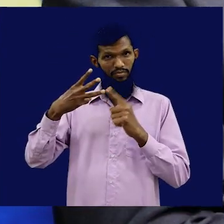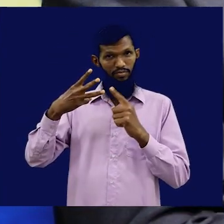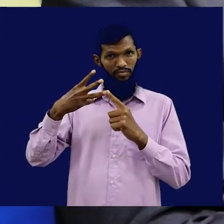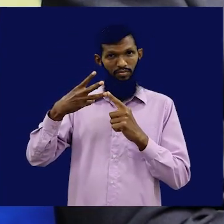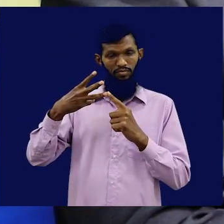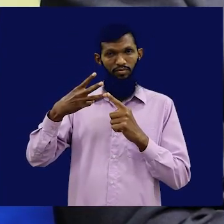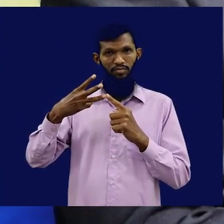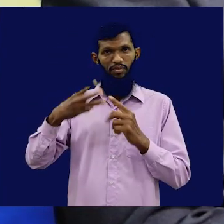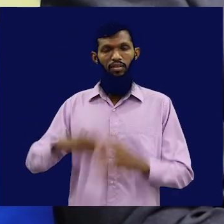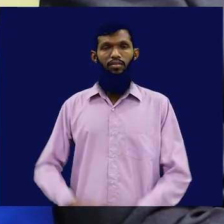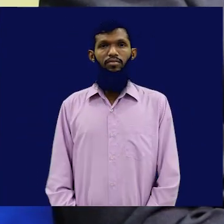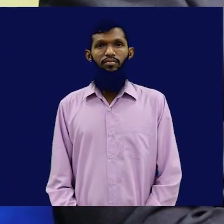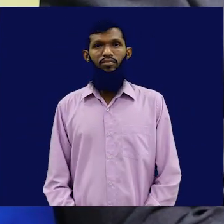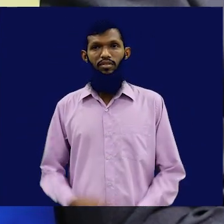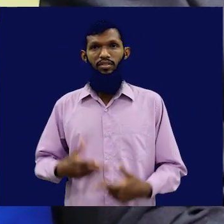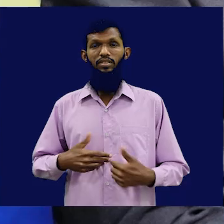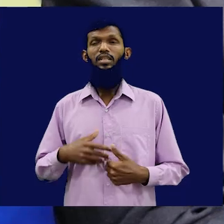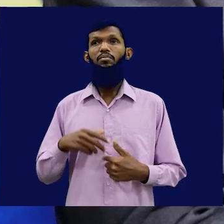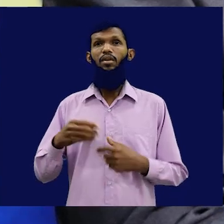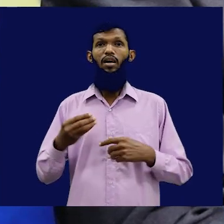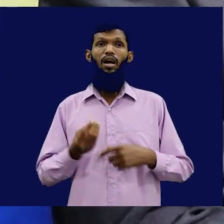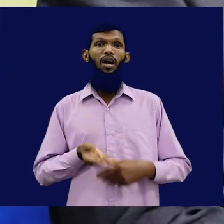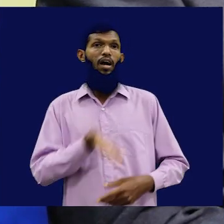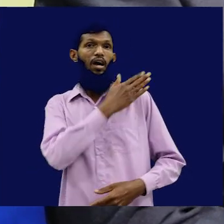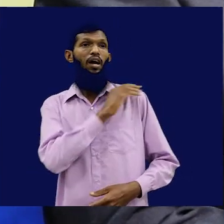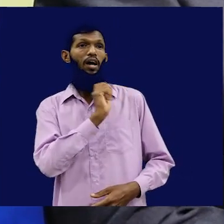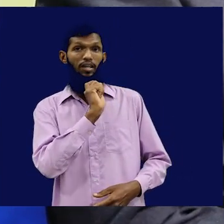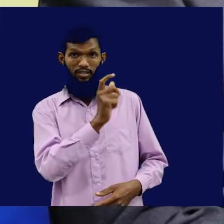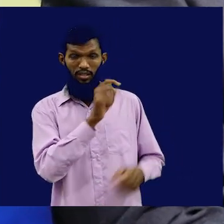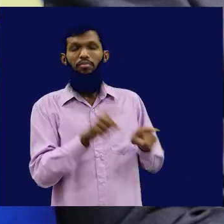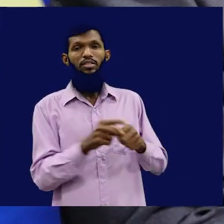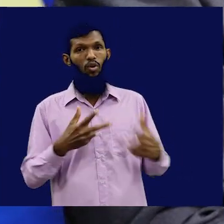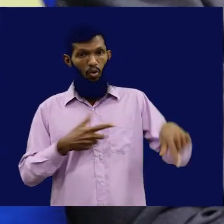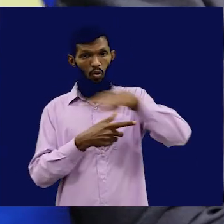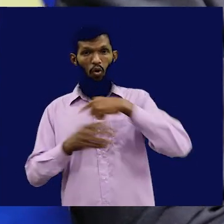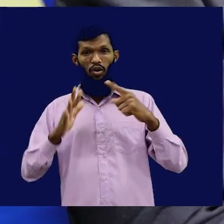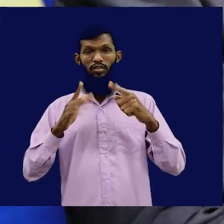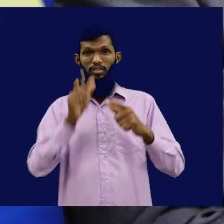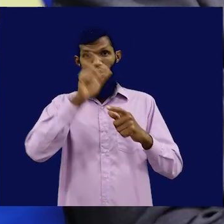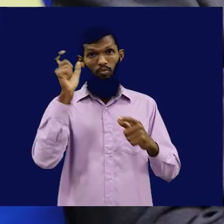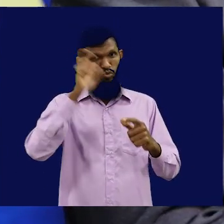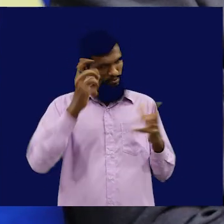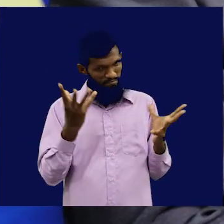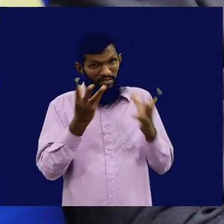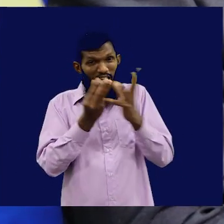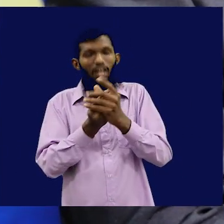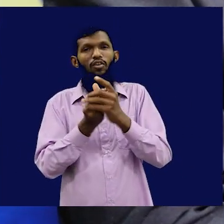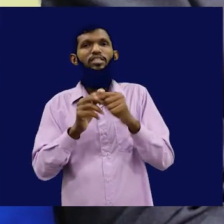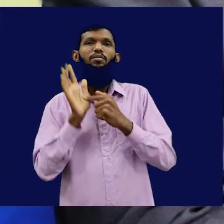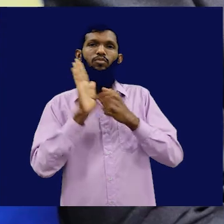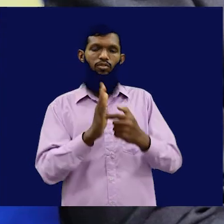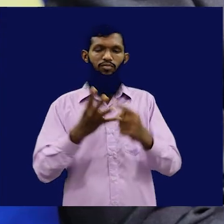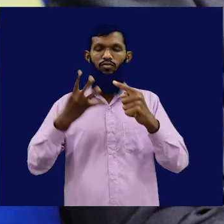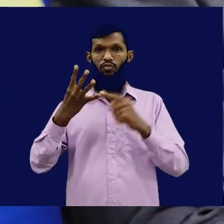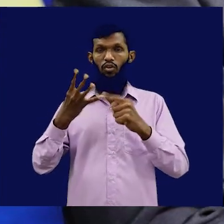Allah. The third one is, Hajj is a symbol of unity in Islam. Fourth,